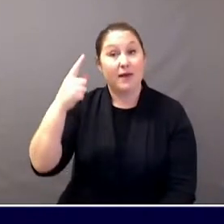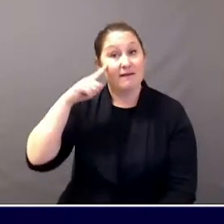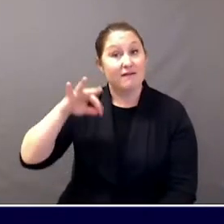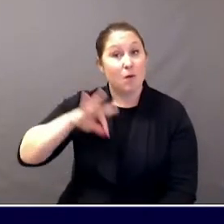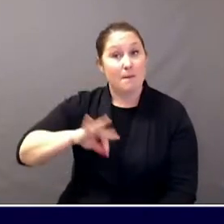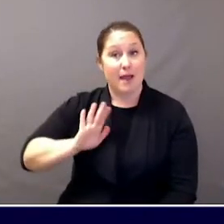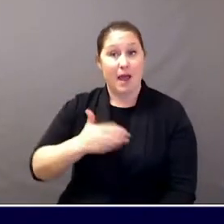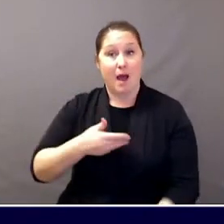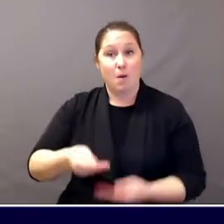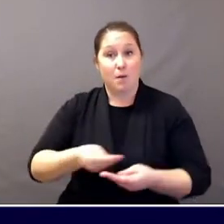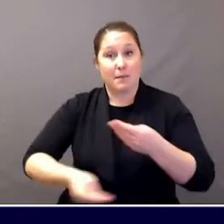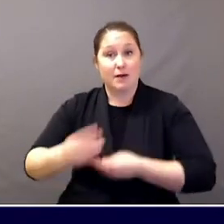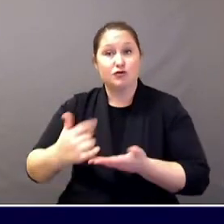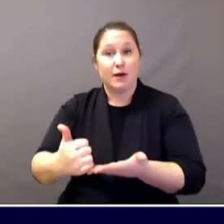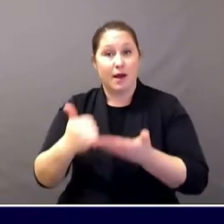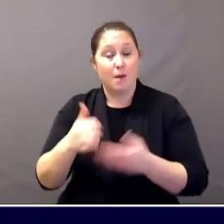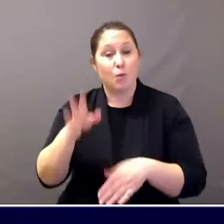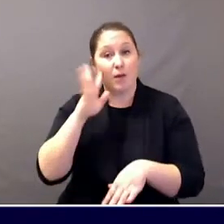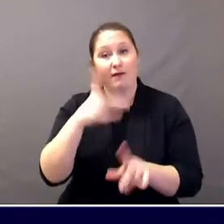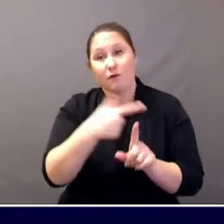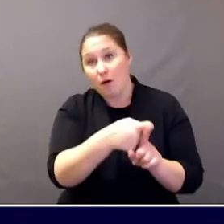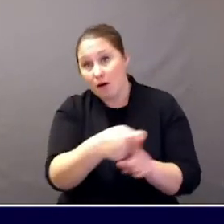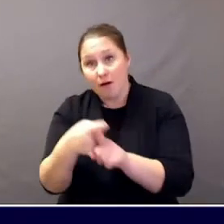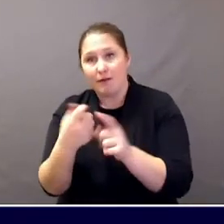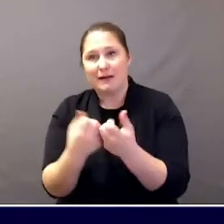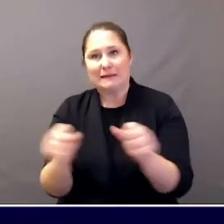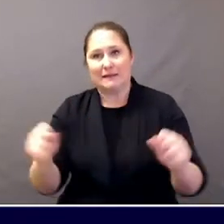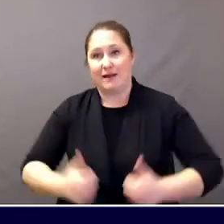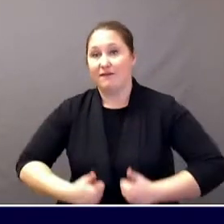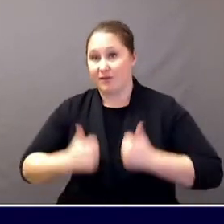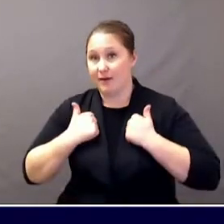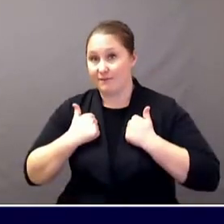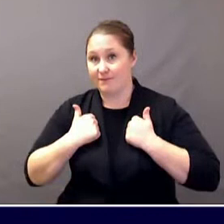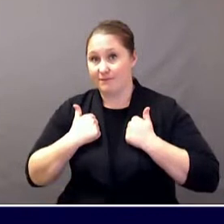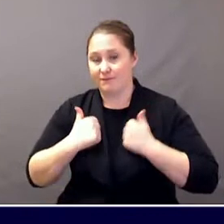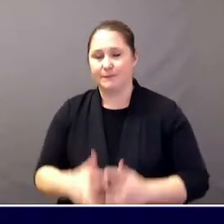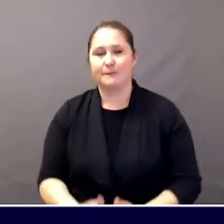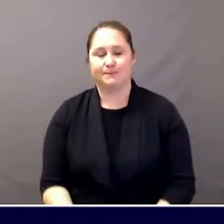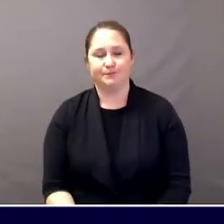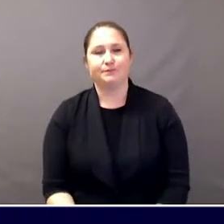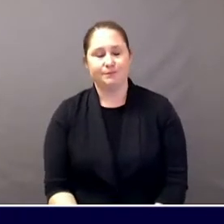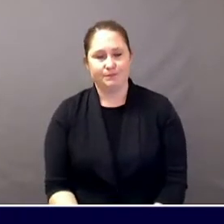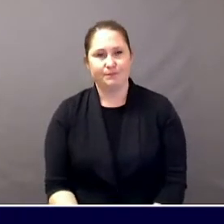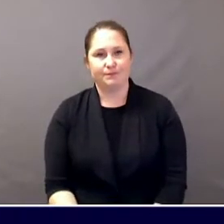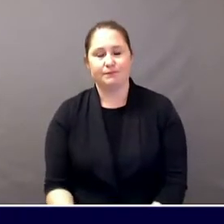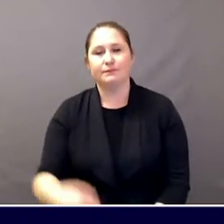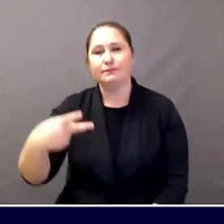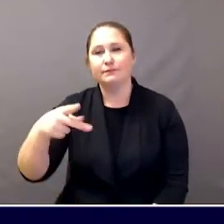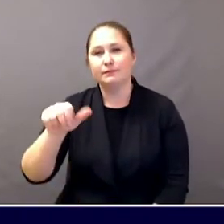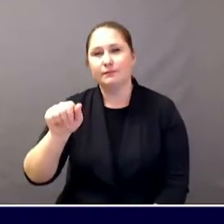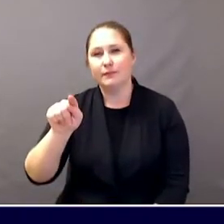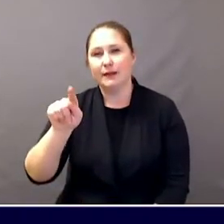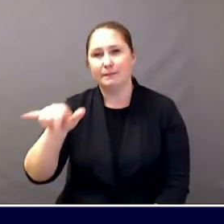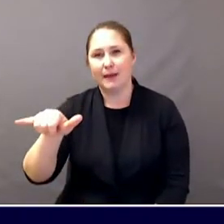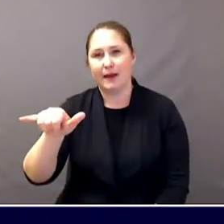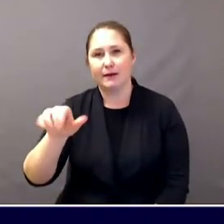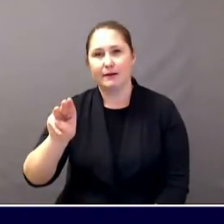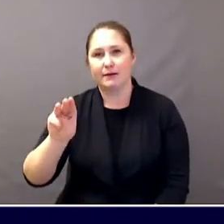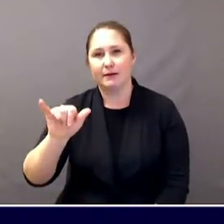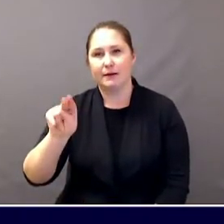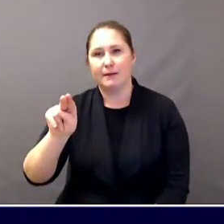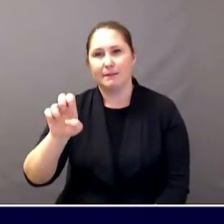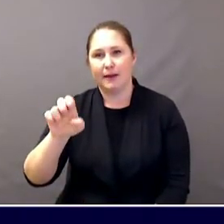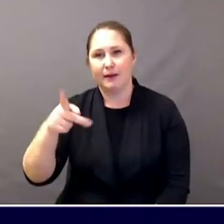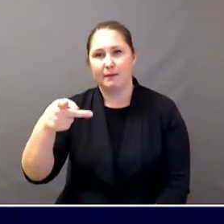save lives. Thank you, Governor. I'm going to turn next to Patty White over at Maine Public.